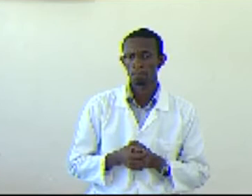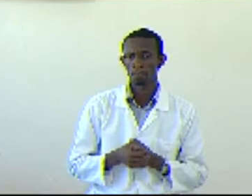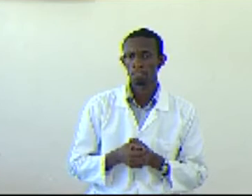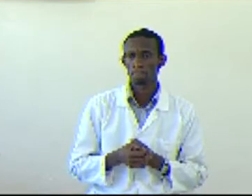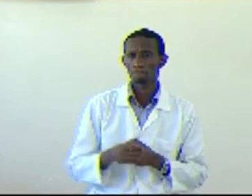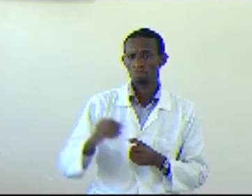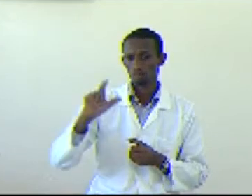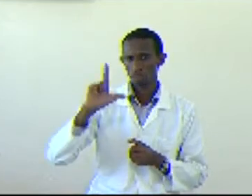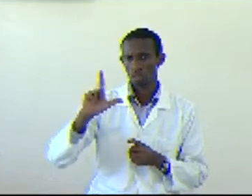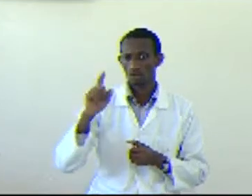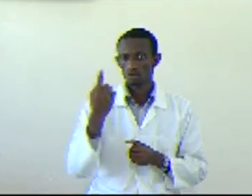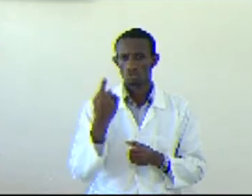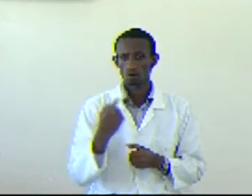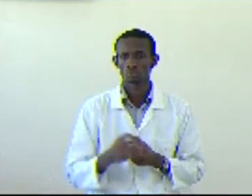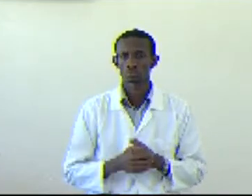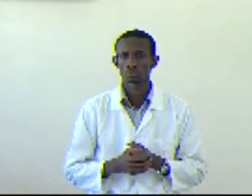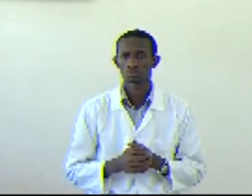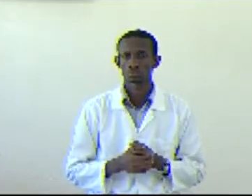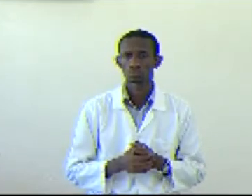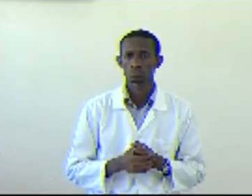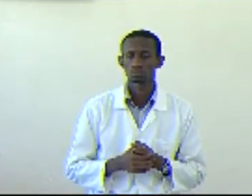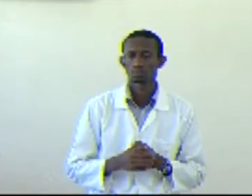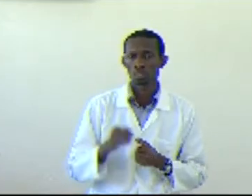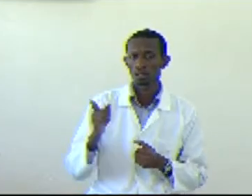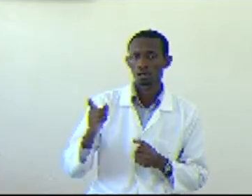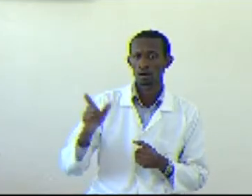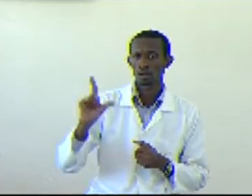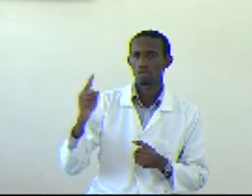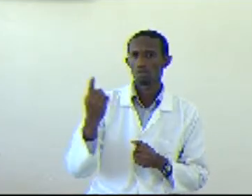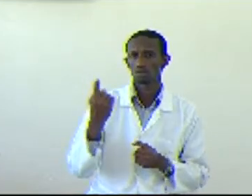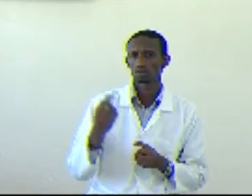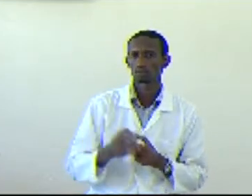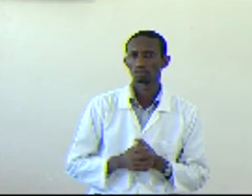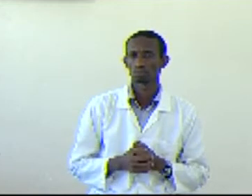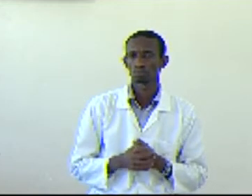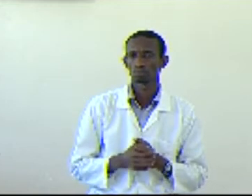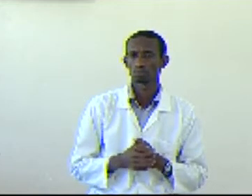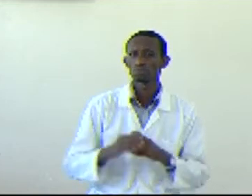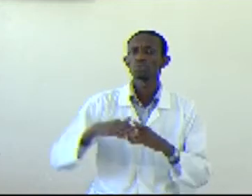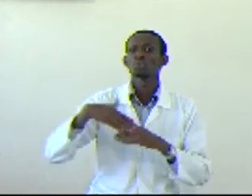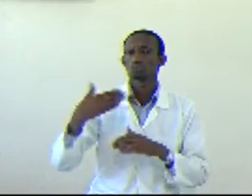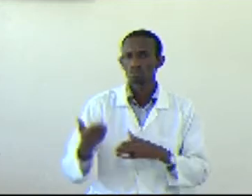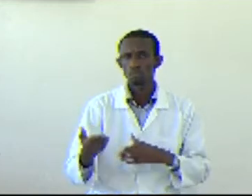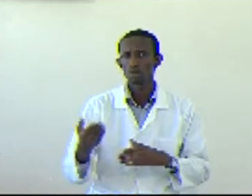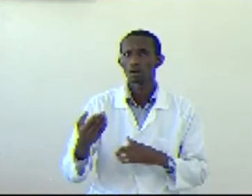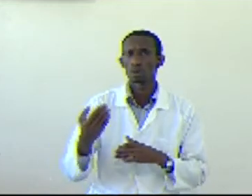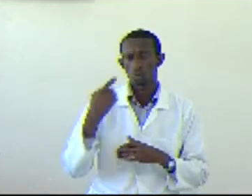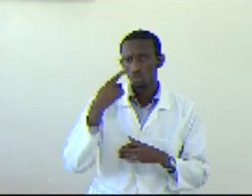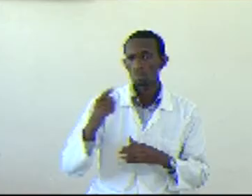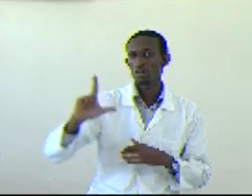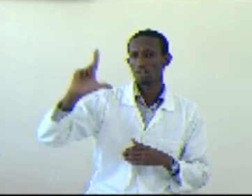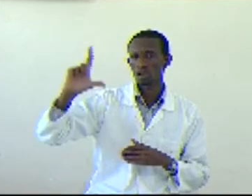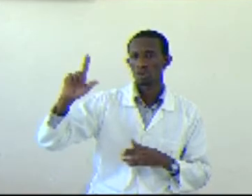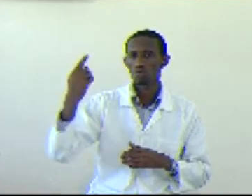L1, and this is L only. So, and everywhere that you have that, there is going out to be L1. Do you understand